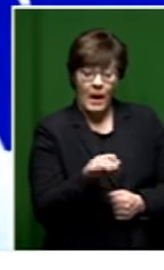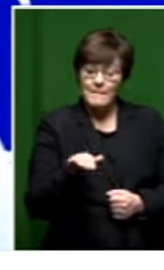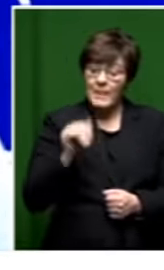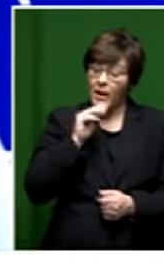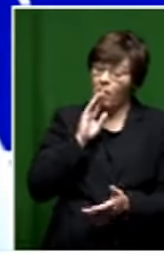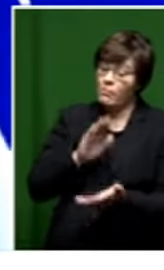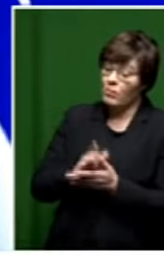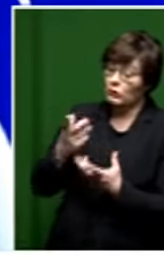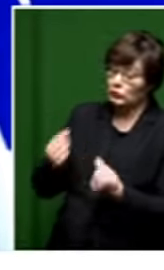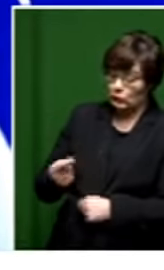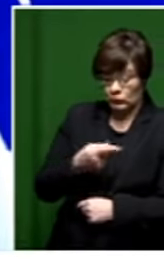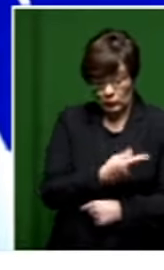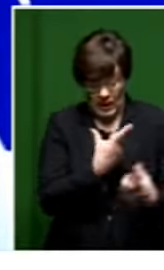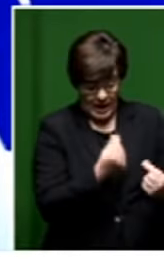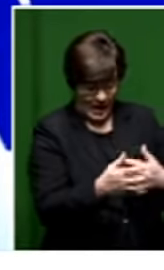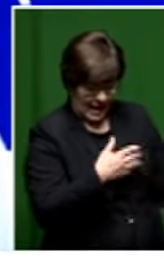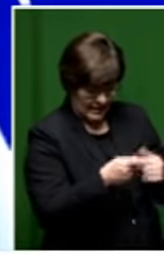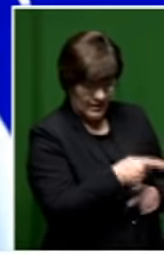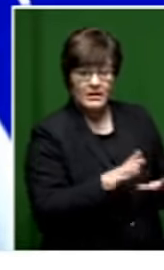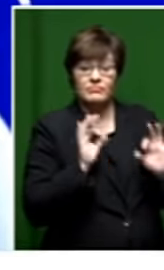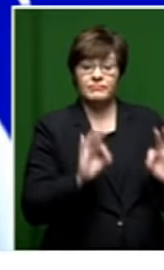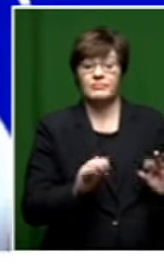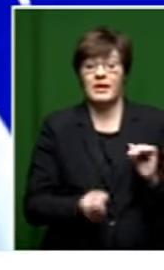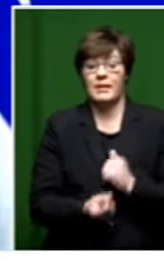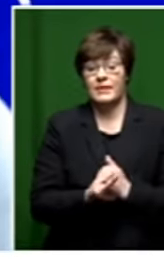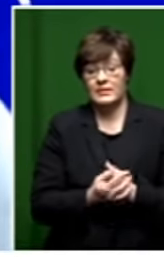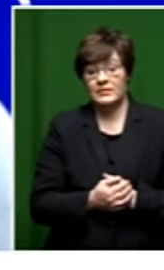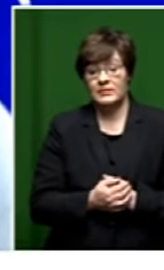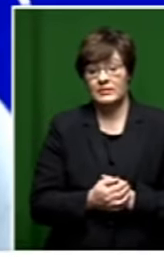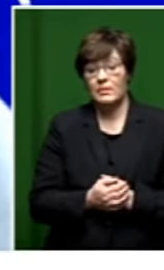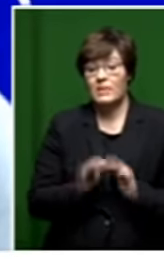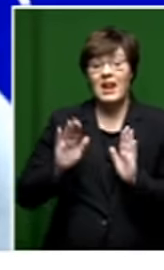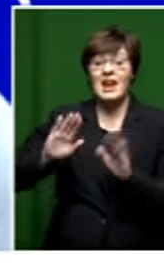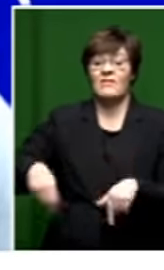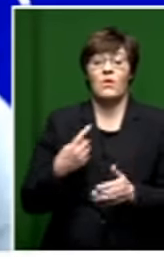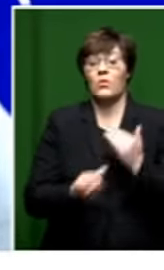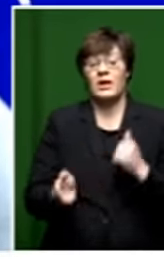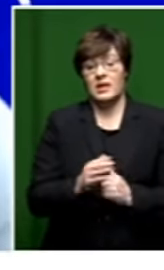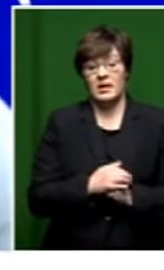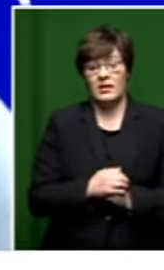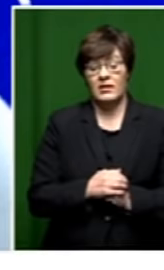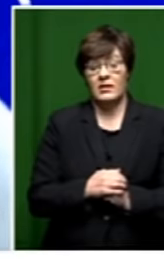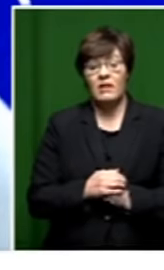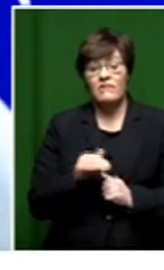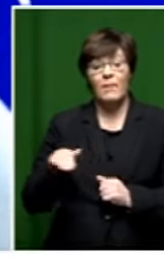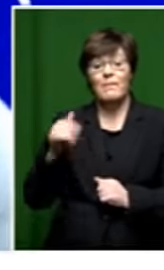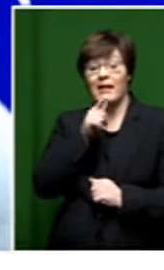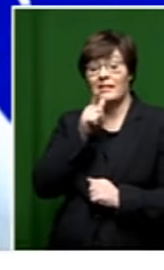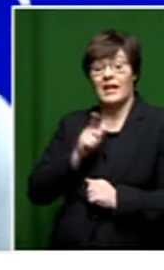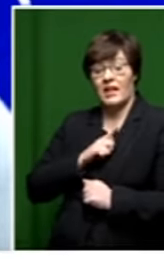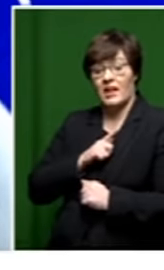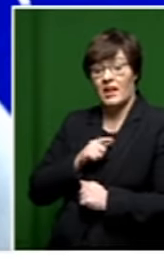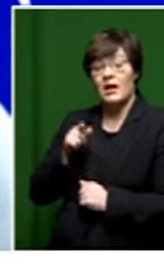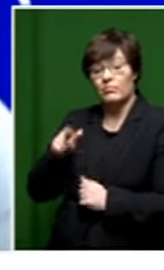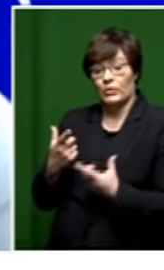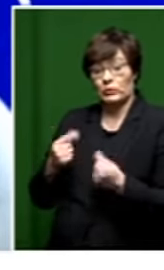promised to treat the customers is exactly what is happening. But also, we don't leave it there. So for instance, if a bank tells us that this